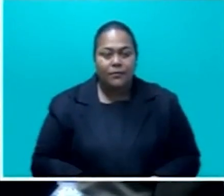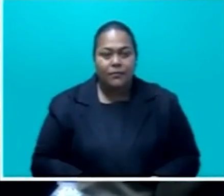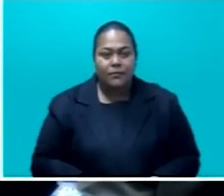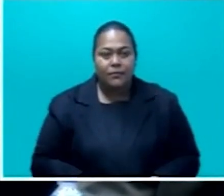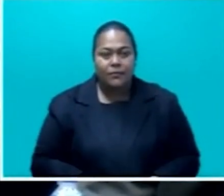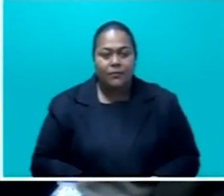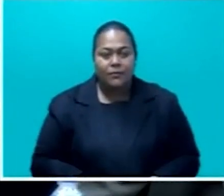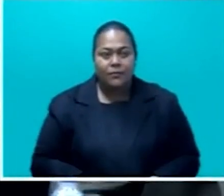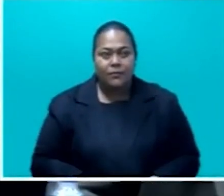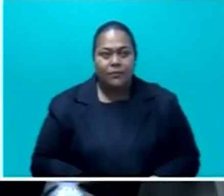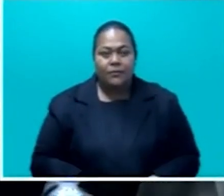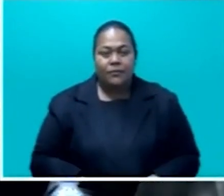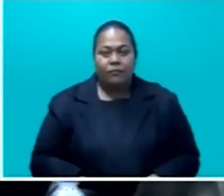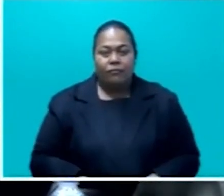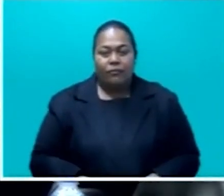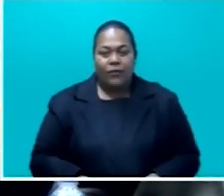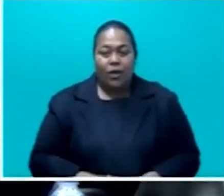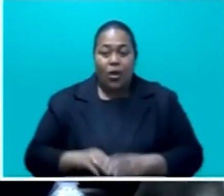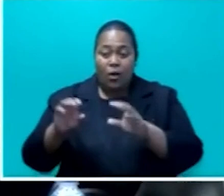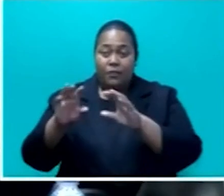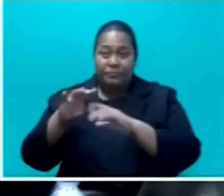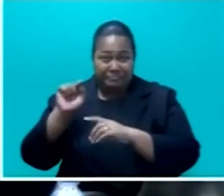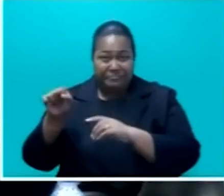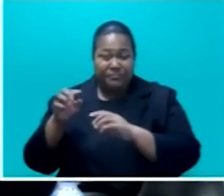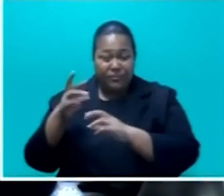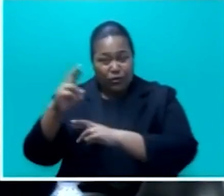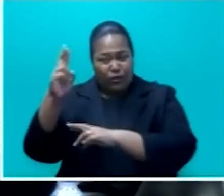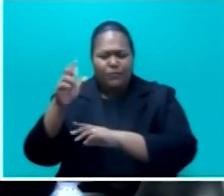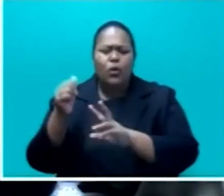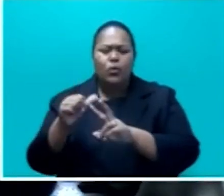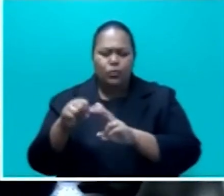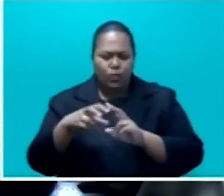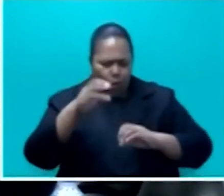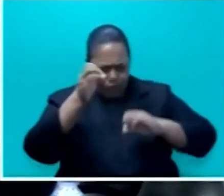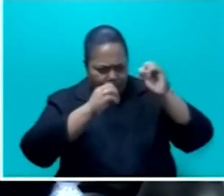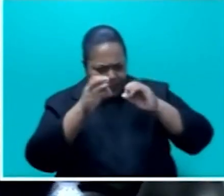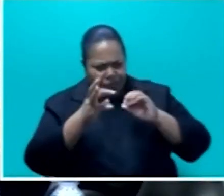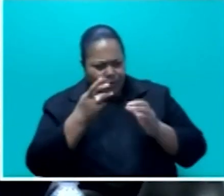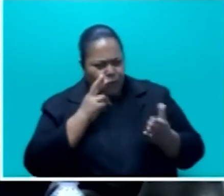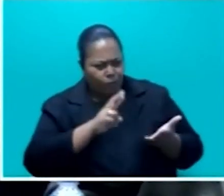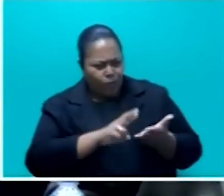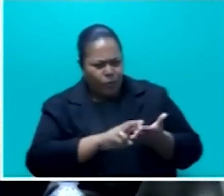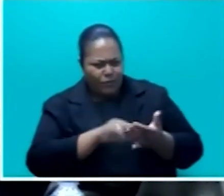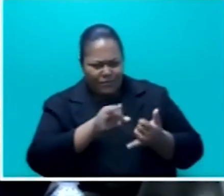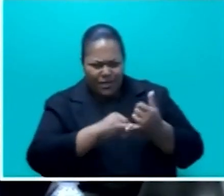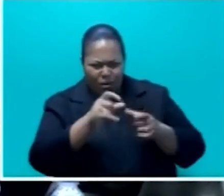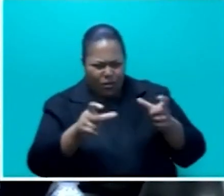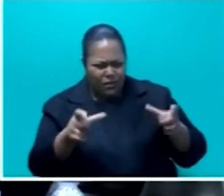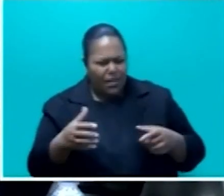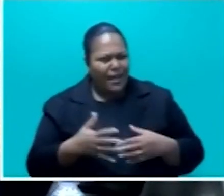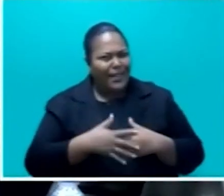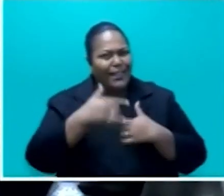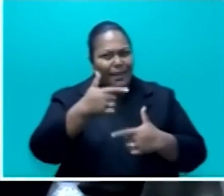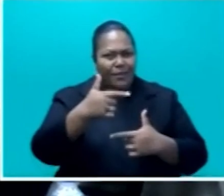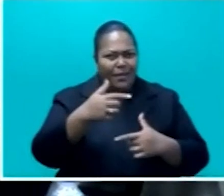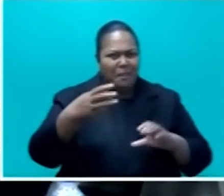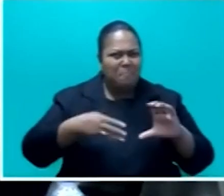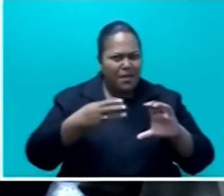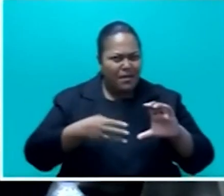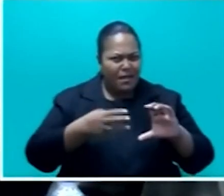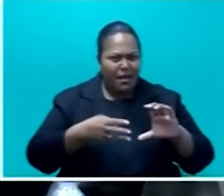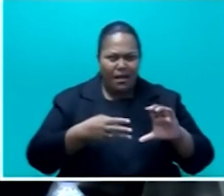The MOG also observed there were reports from stakeholders of a more restricted media environment,